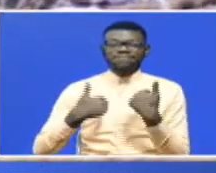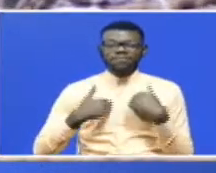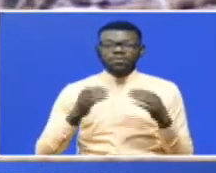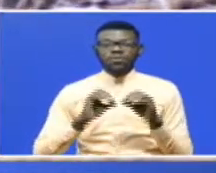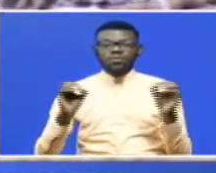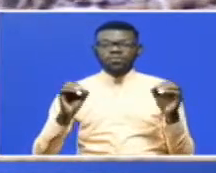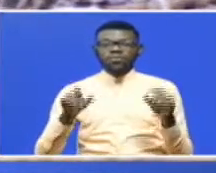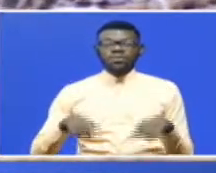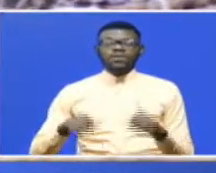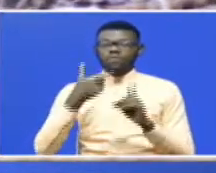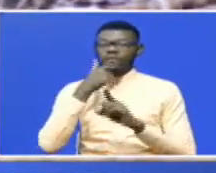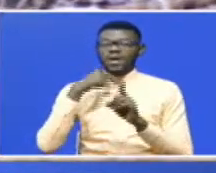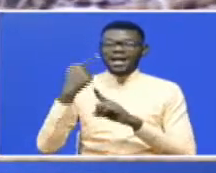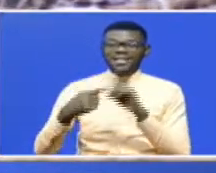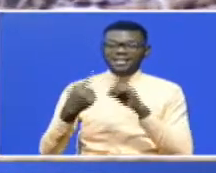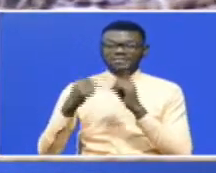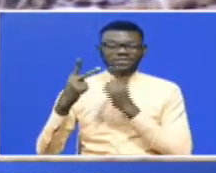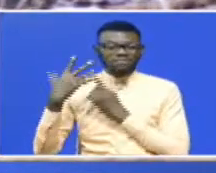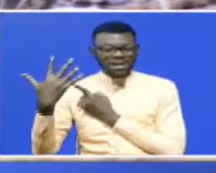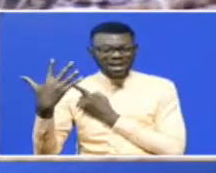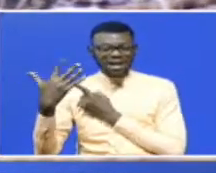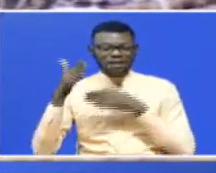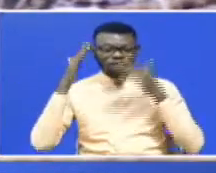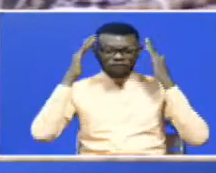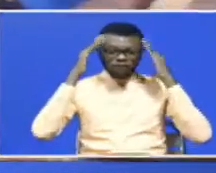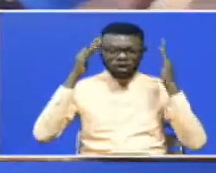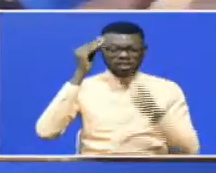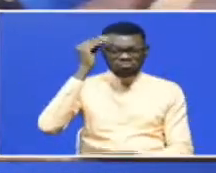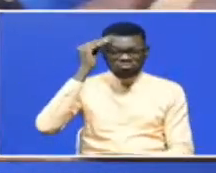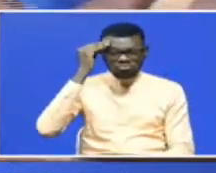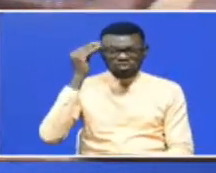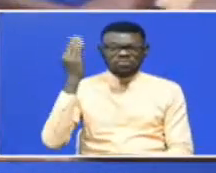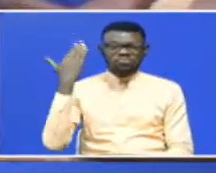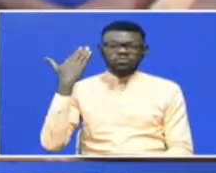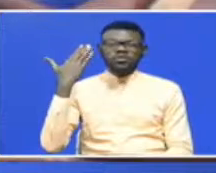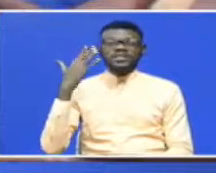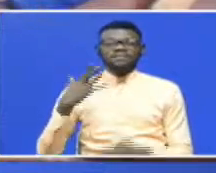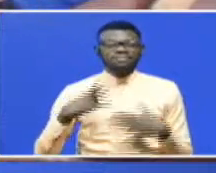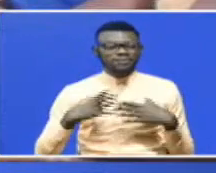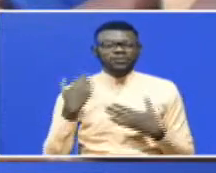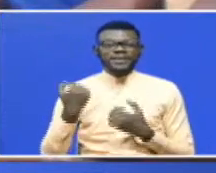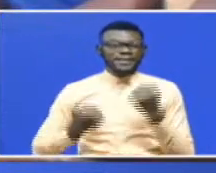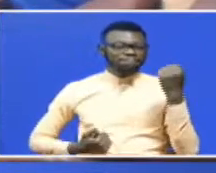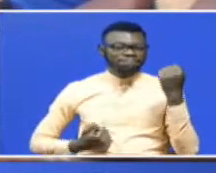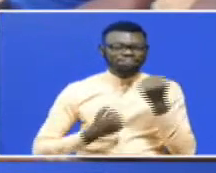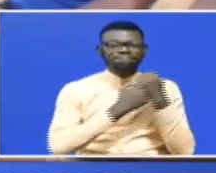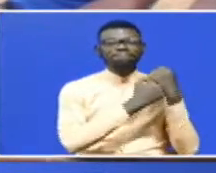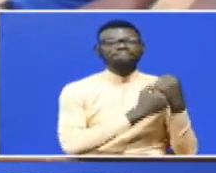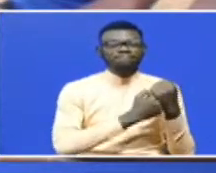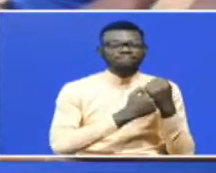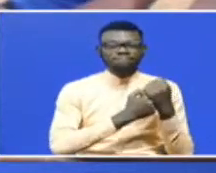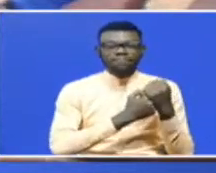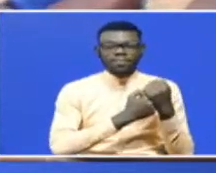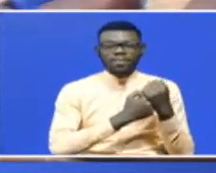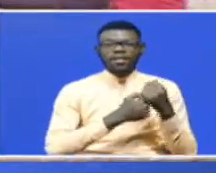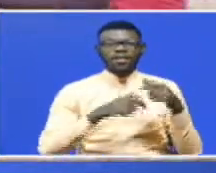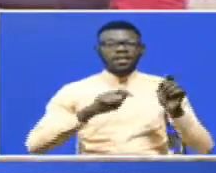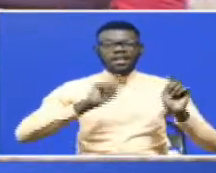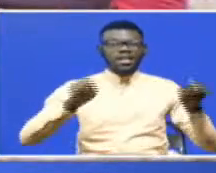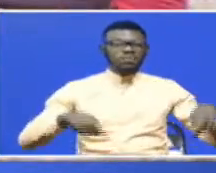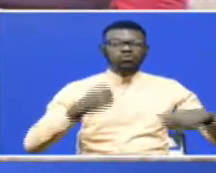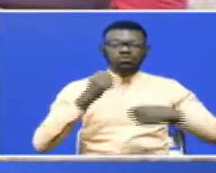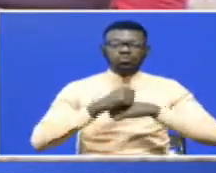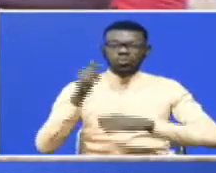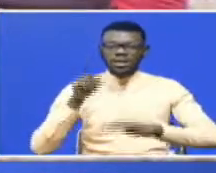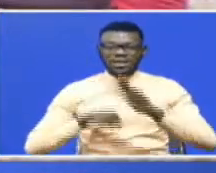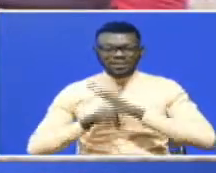25-year-old maintained her focus in education, and thanks to sponsorships from well-wishers, she joined Limuru Girls High School after posting